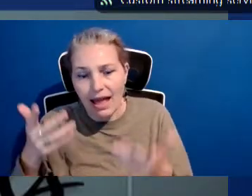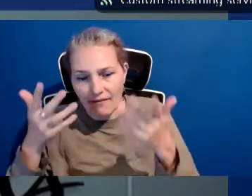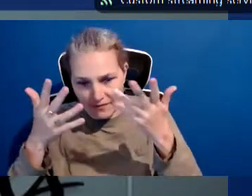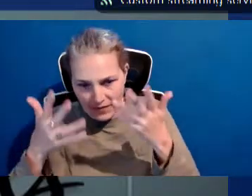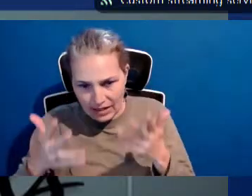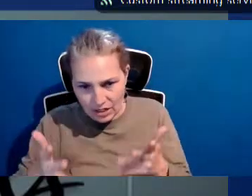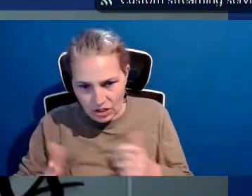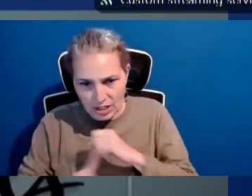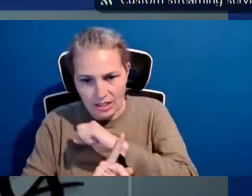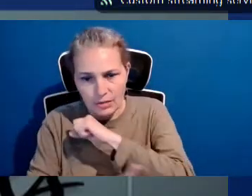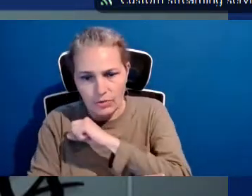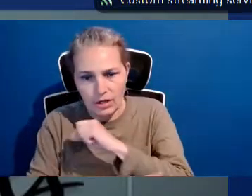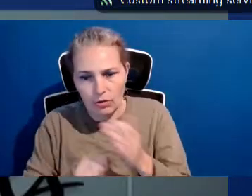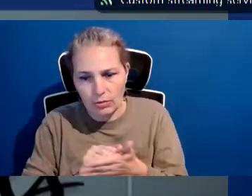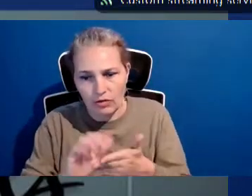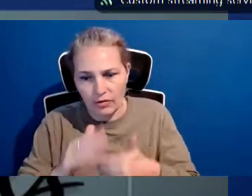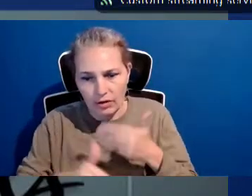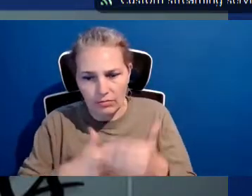year.